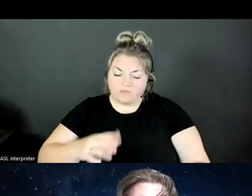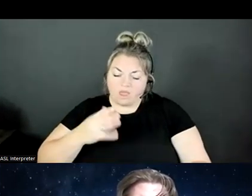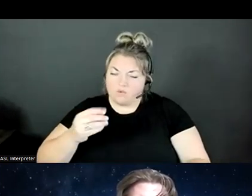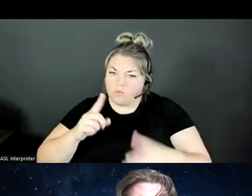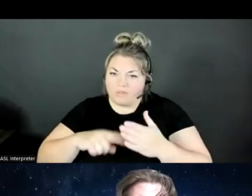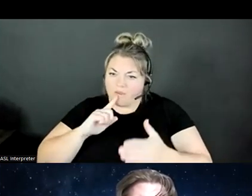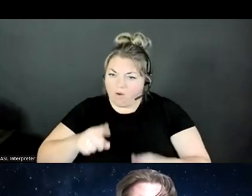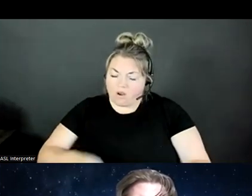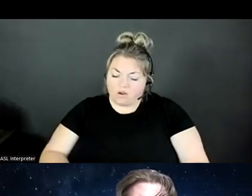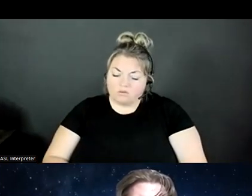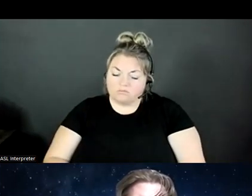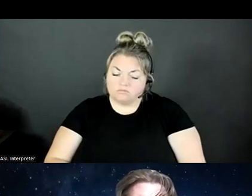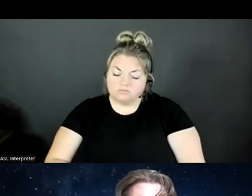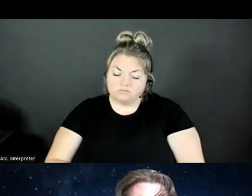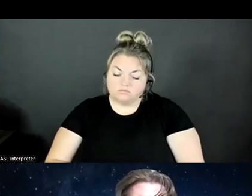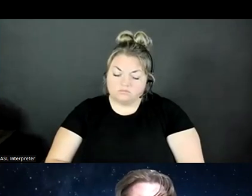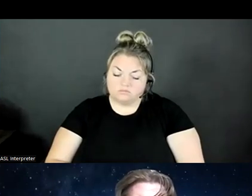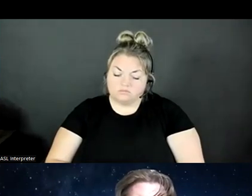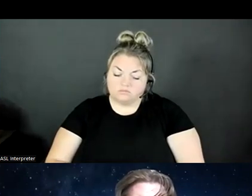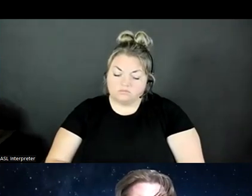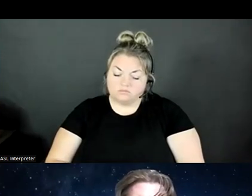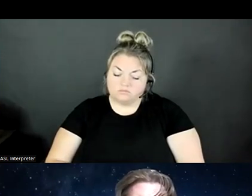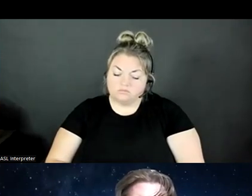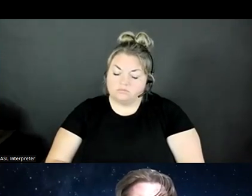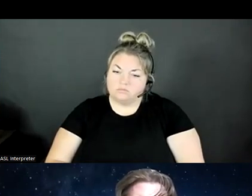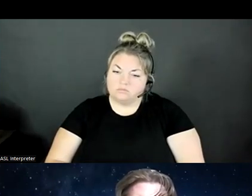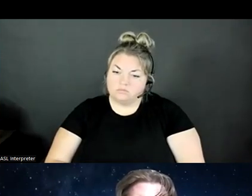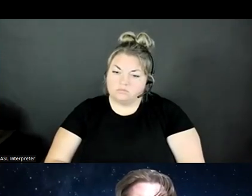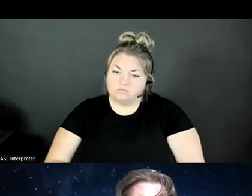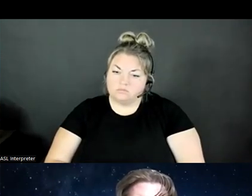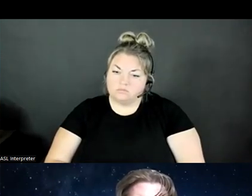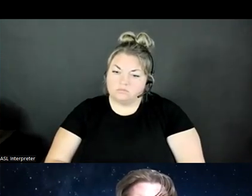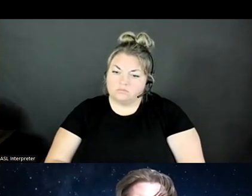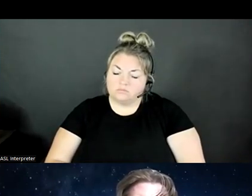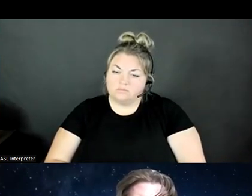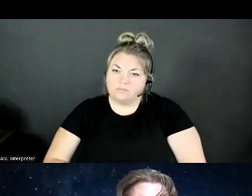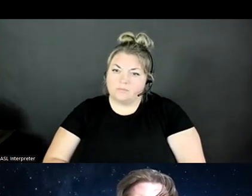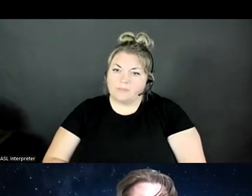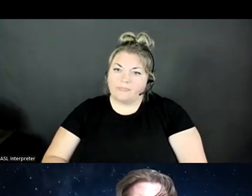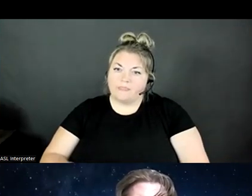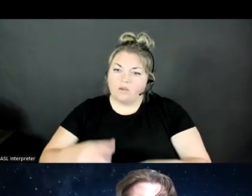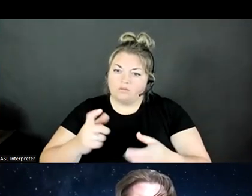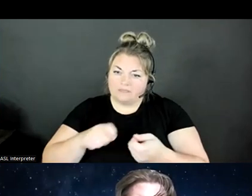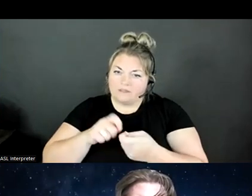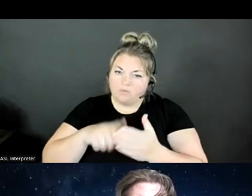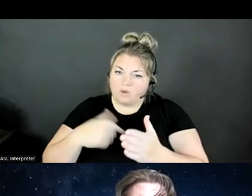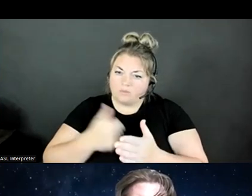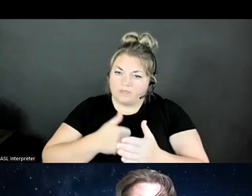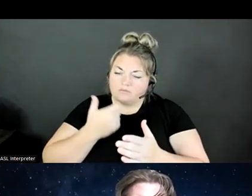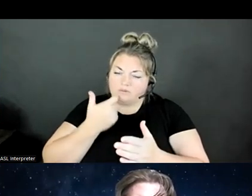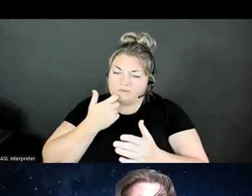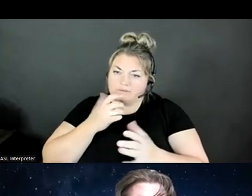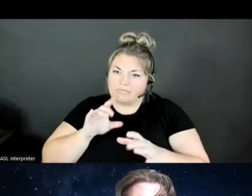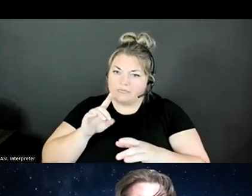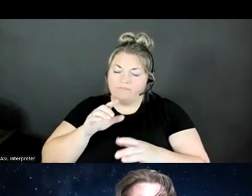they are, so we can do exactly what was just asked? Don't ask for feedback